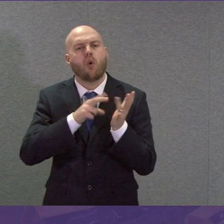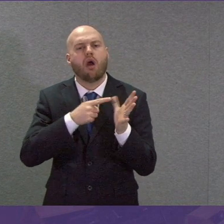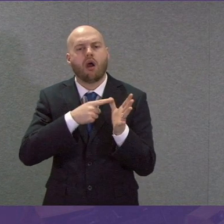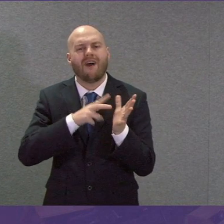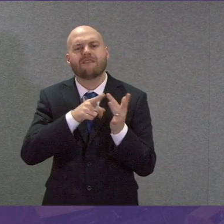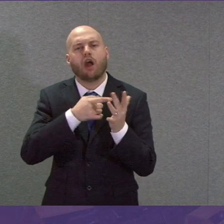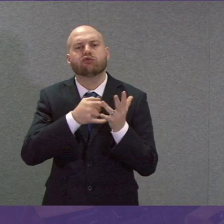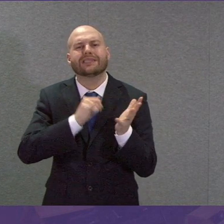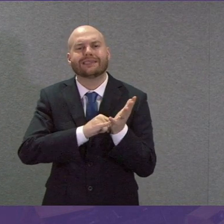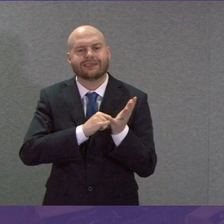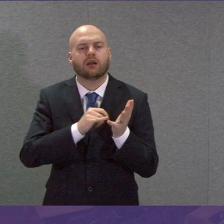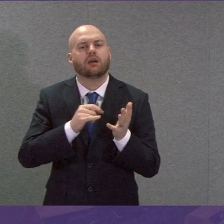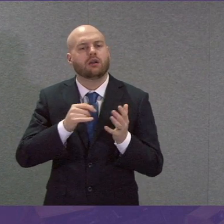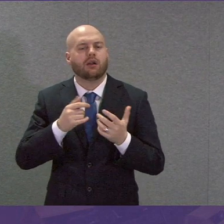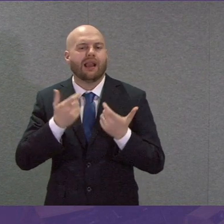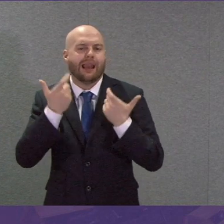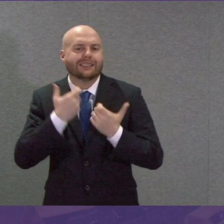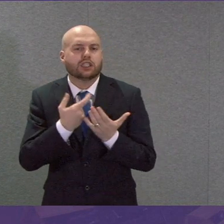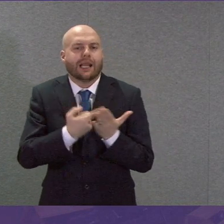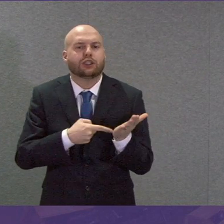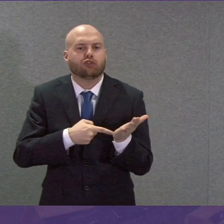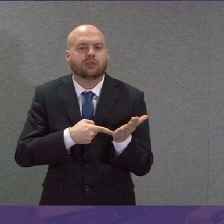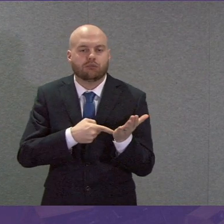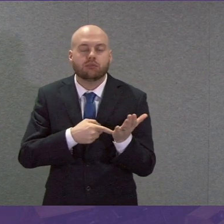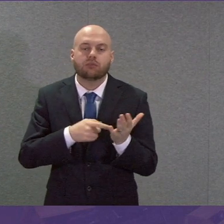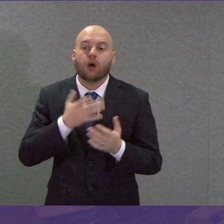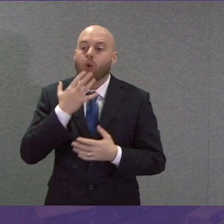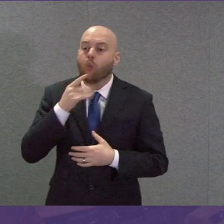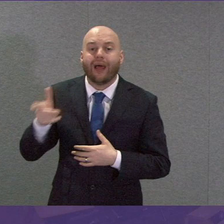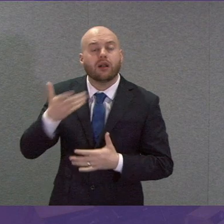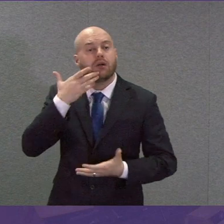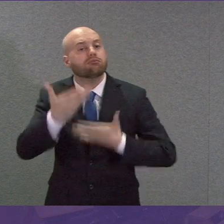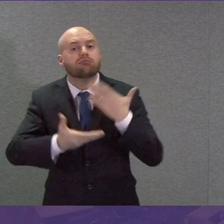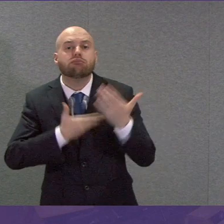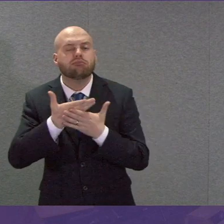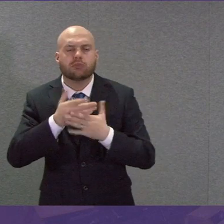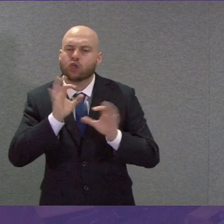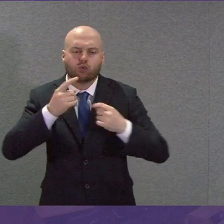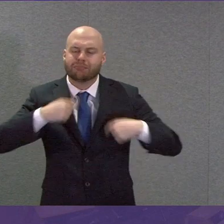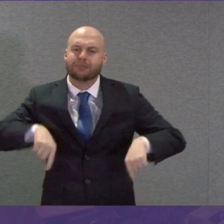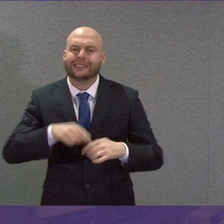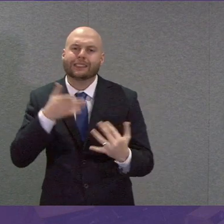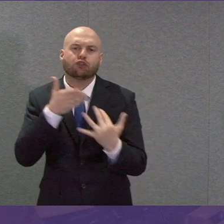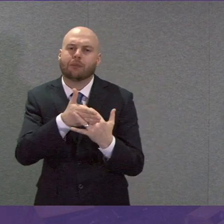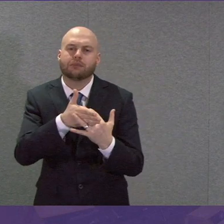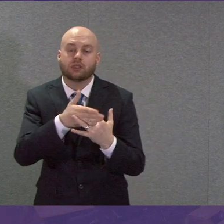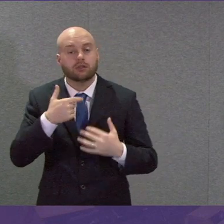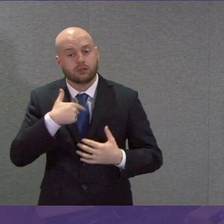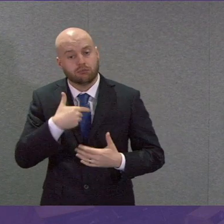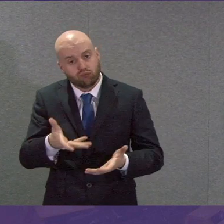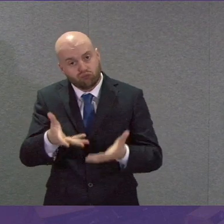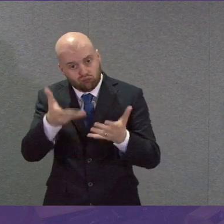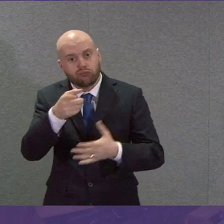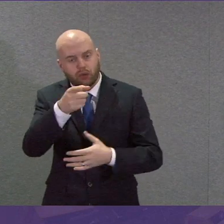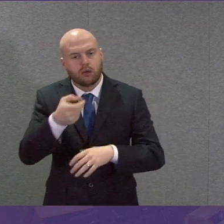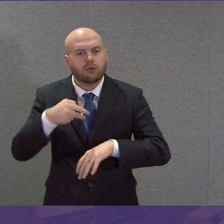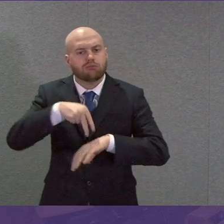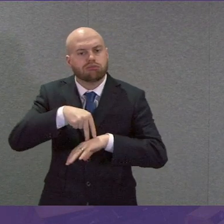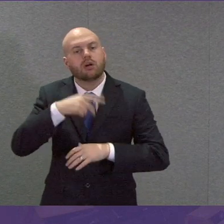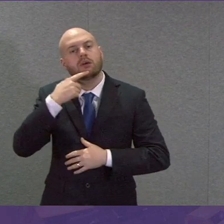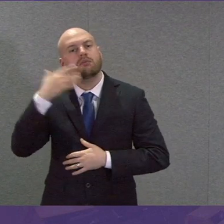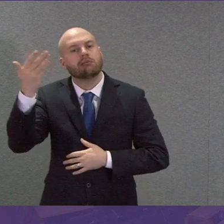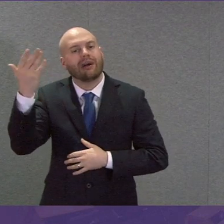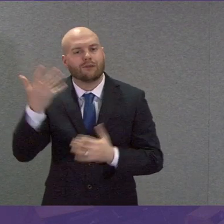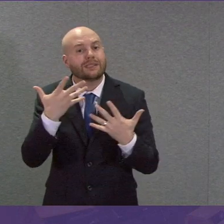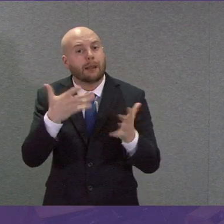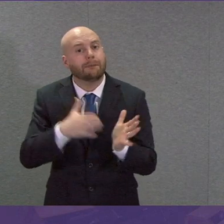his statement, and so there should be no interventions or interruptions. And I call on Michael Russell for 10 minutes, please, Cabinet Secretary.